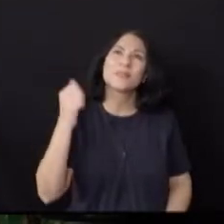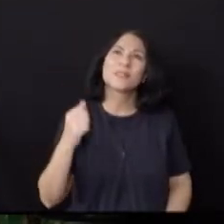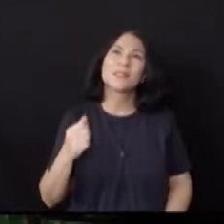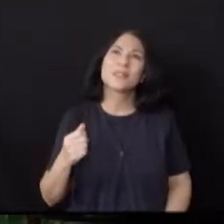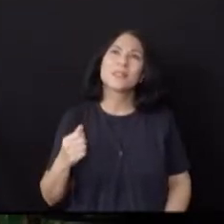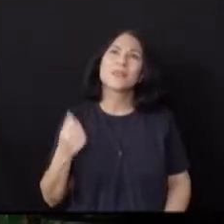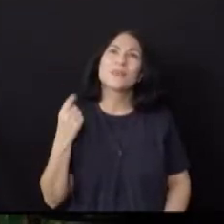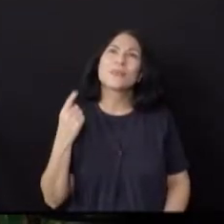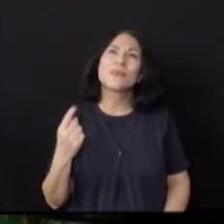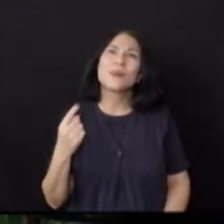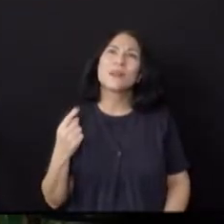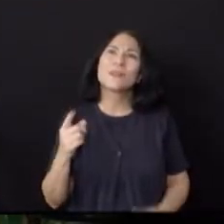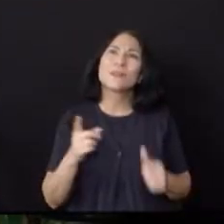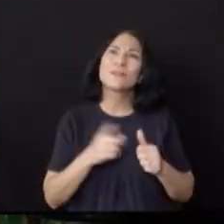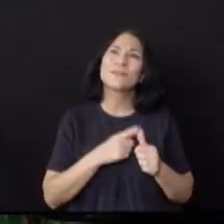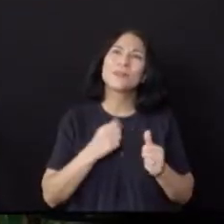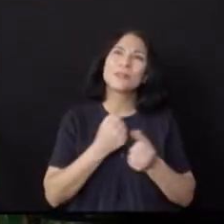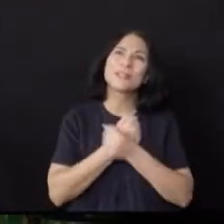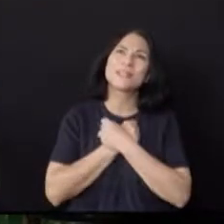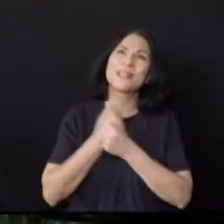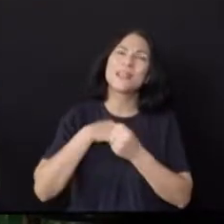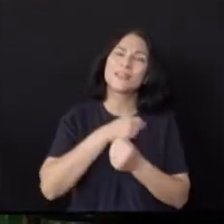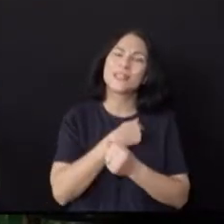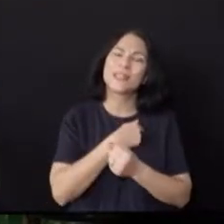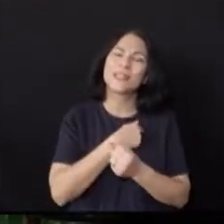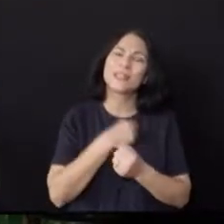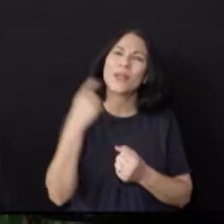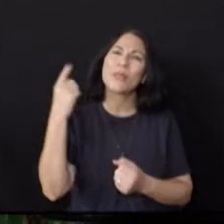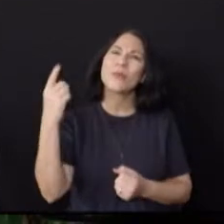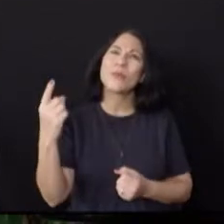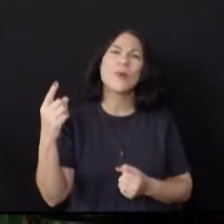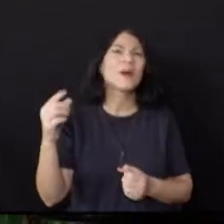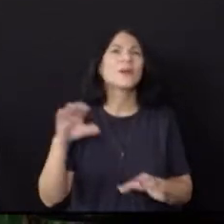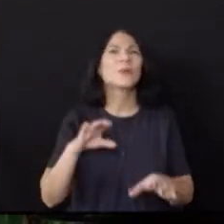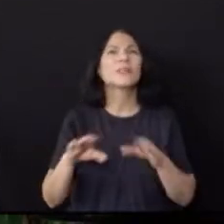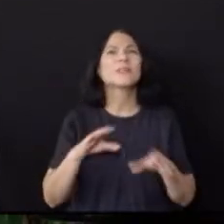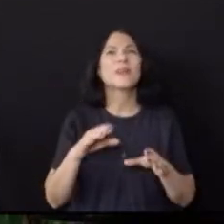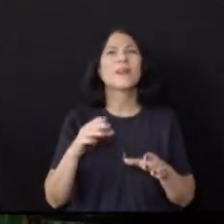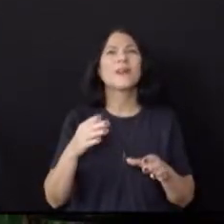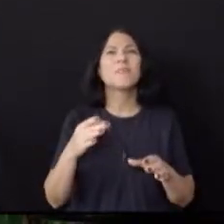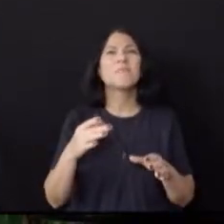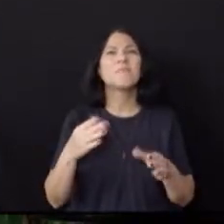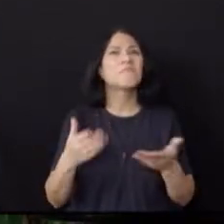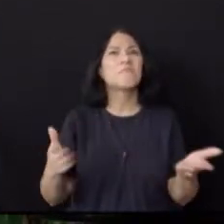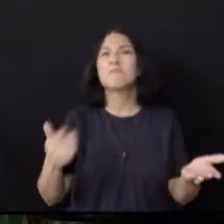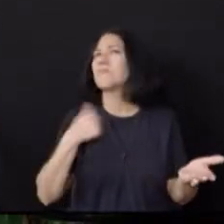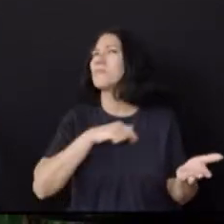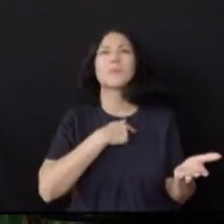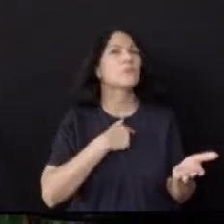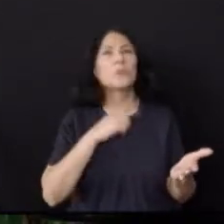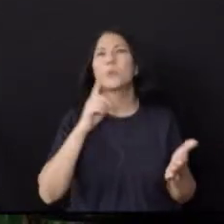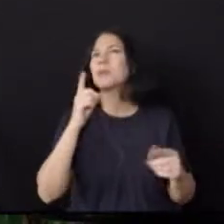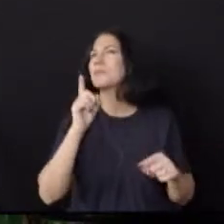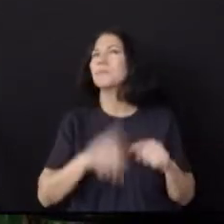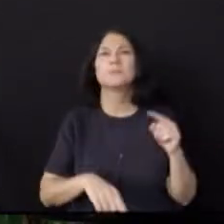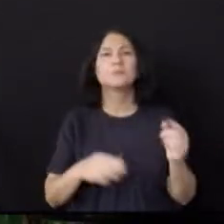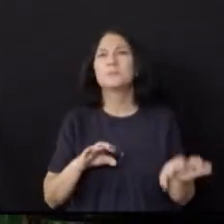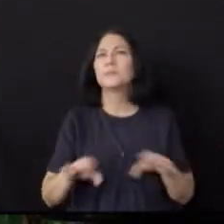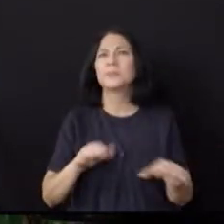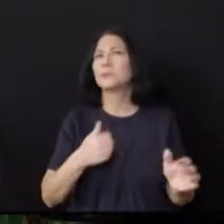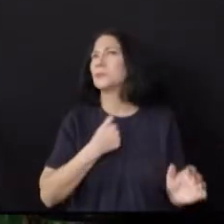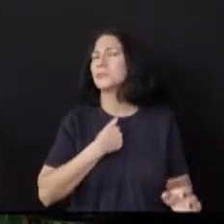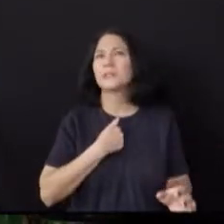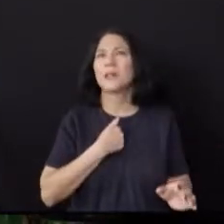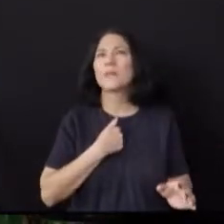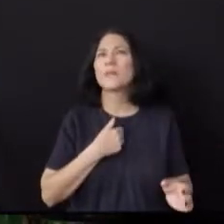The one who has first loved us, the one who has done for us what we could not do for ourselves, the one